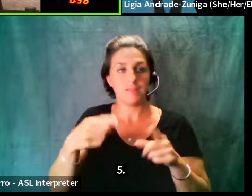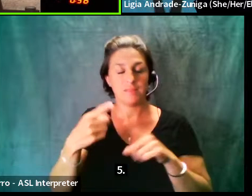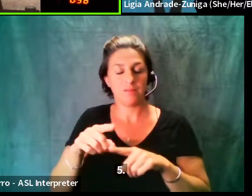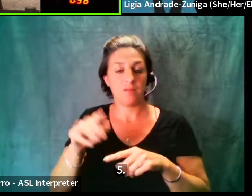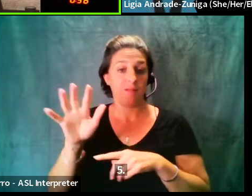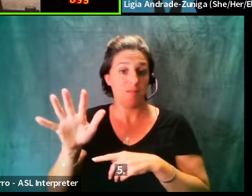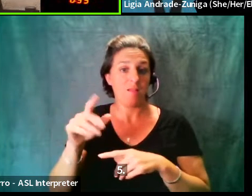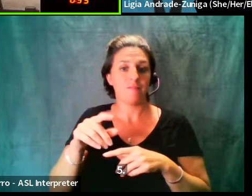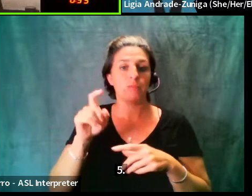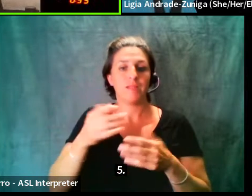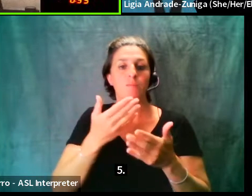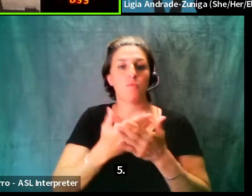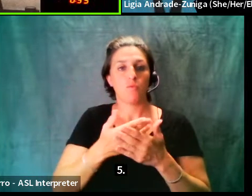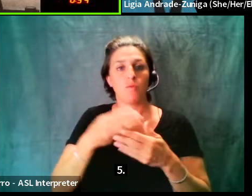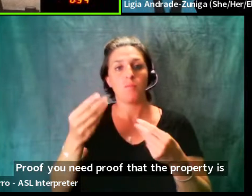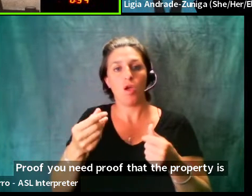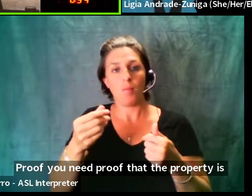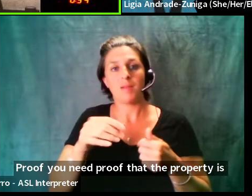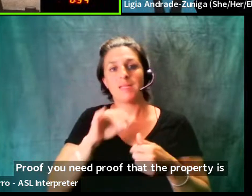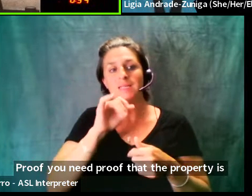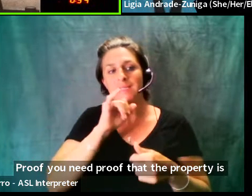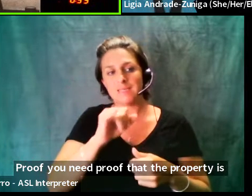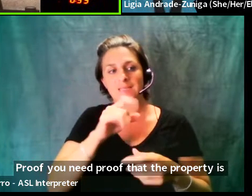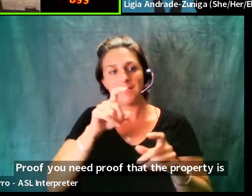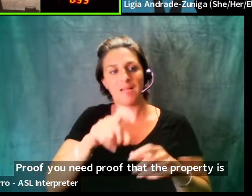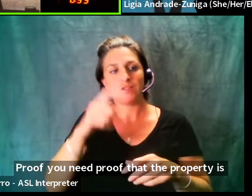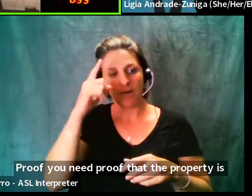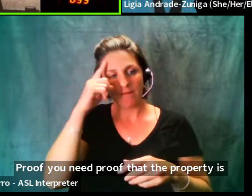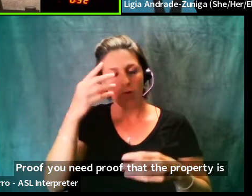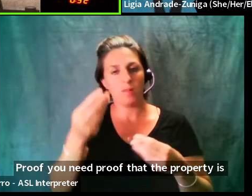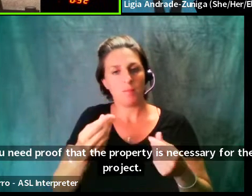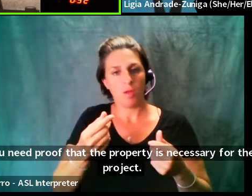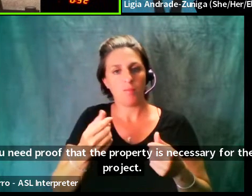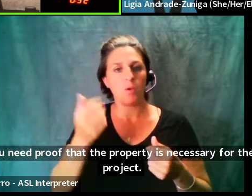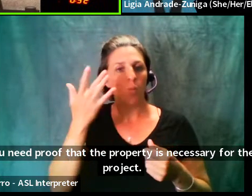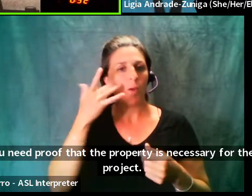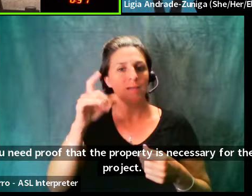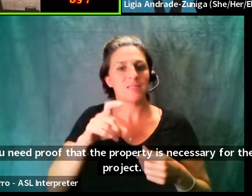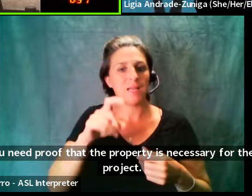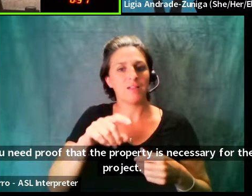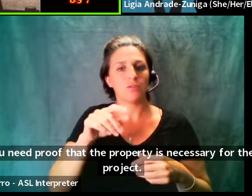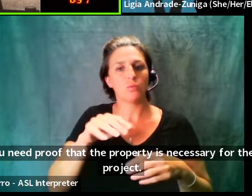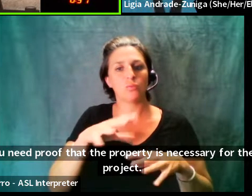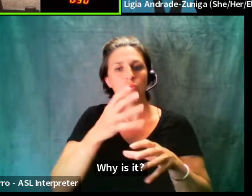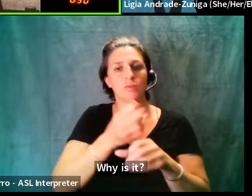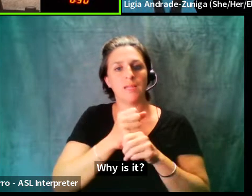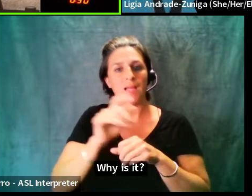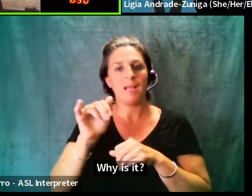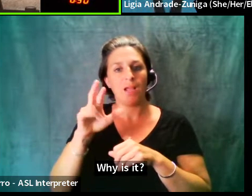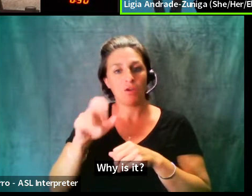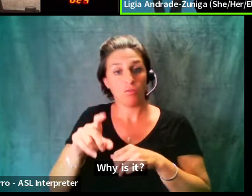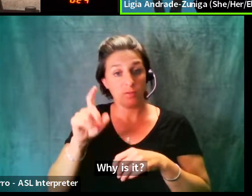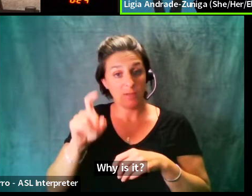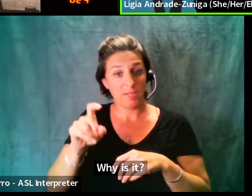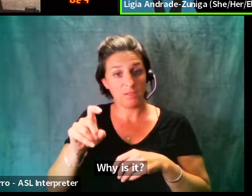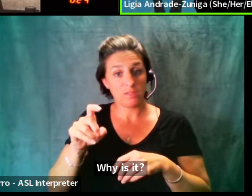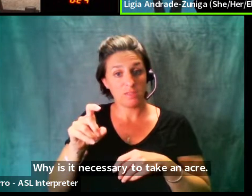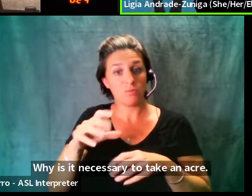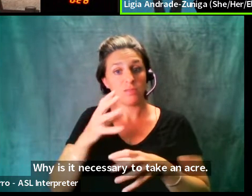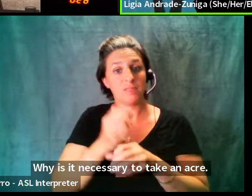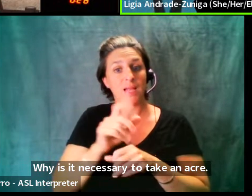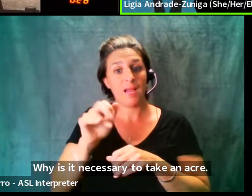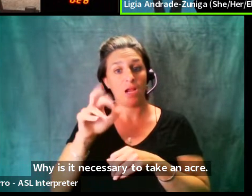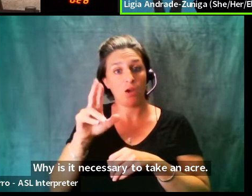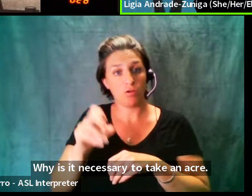the property is necessary for the project. Why Yes, is it sir. necessary to take an acre? Is it Sir, necessary to take an acre? You have 30 seconds